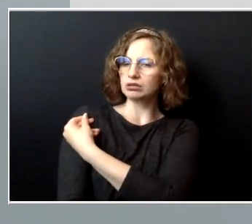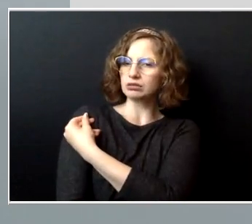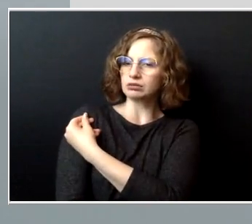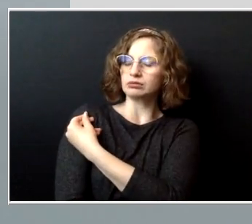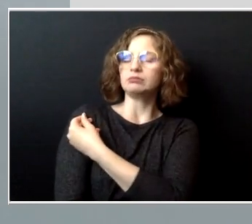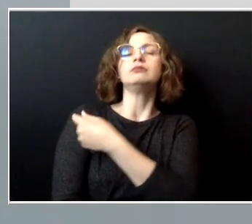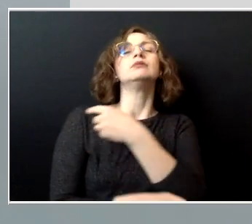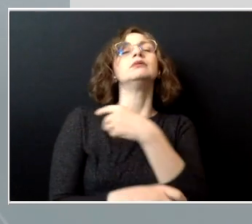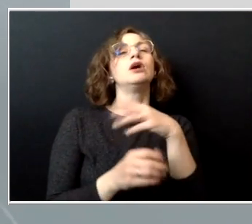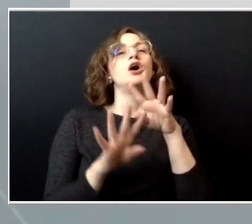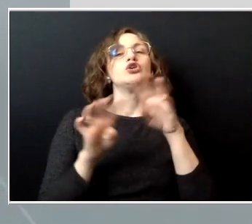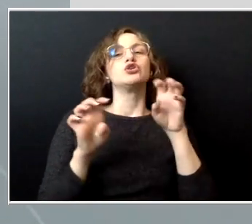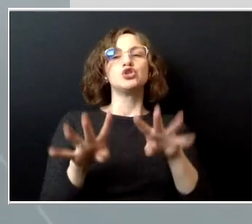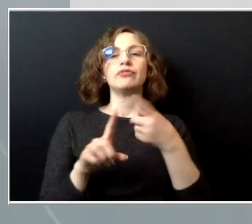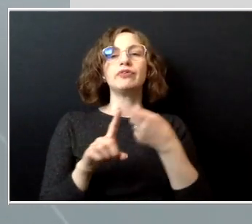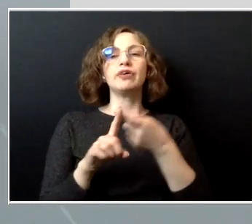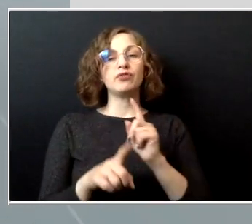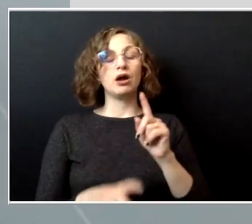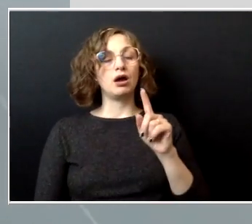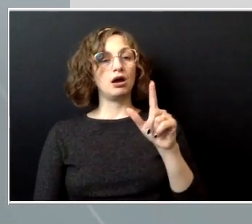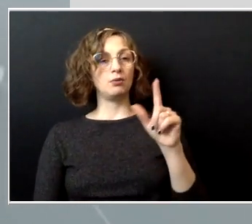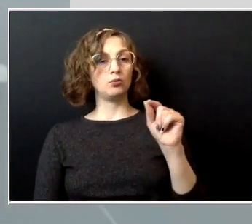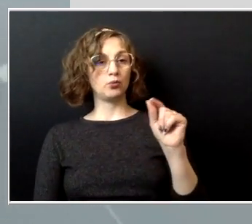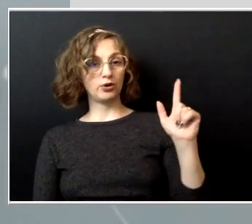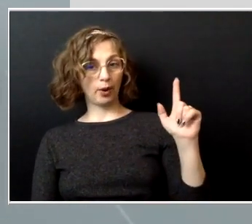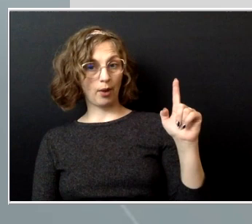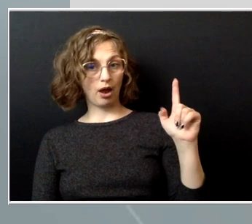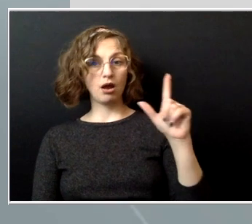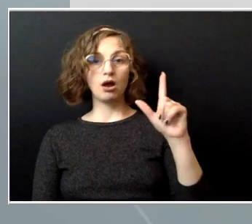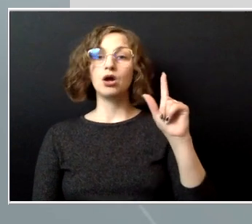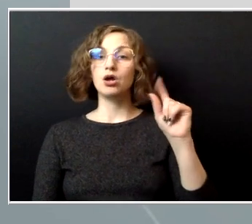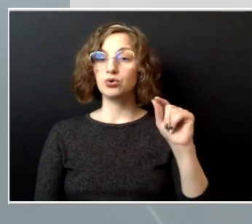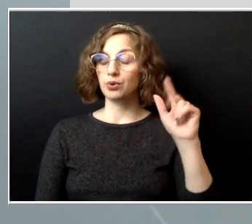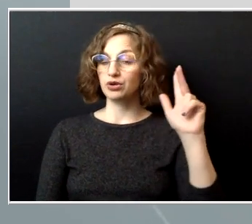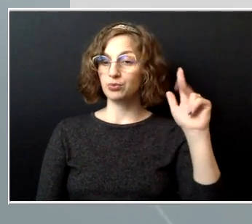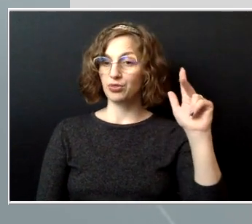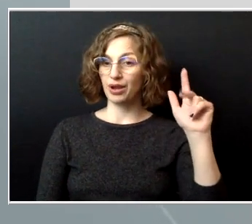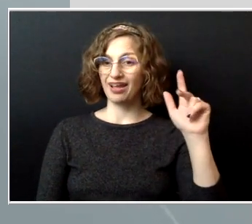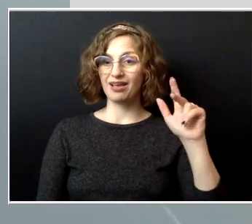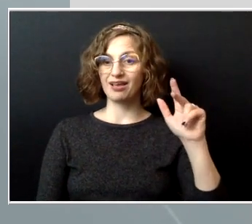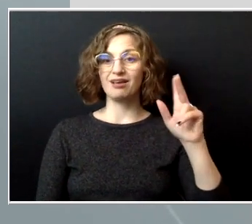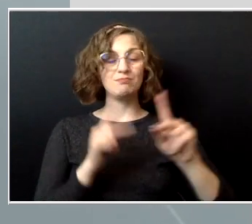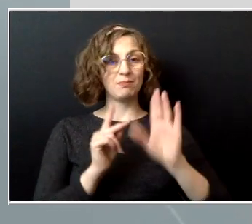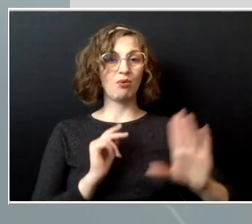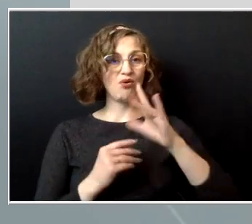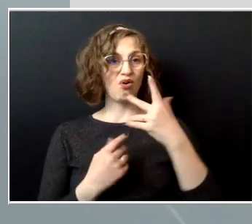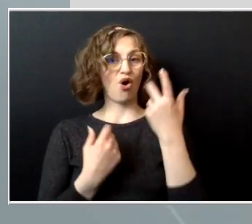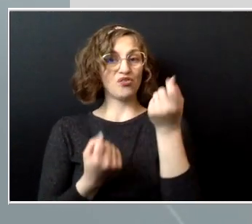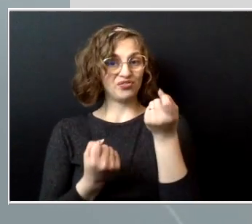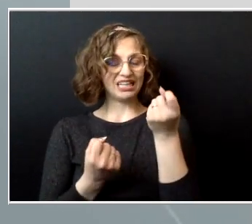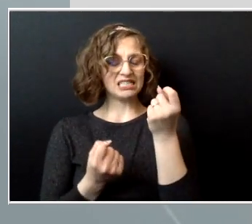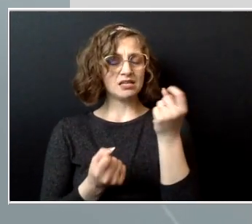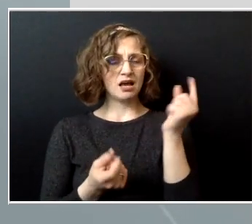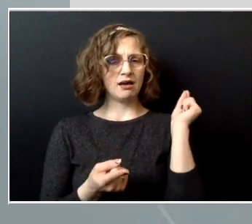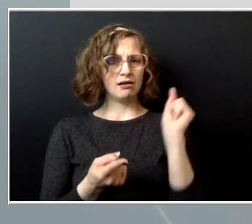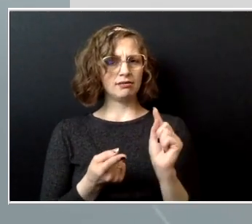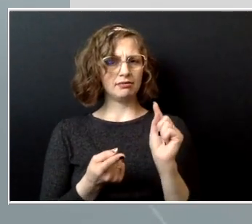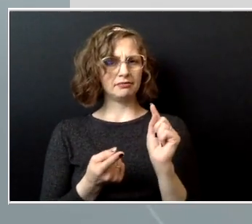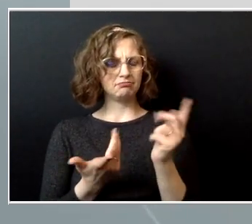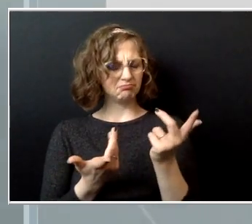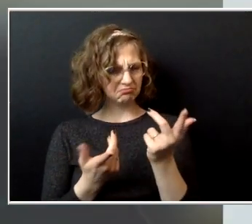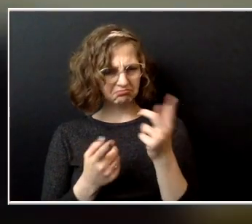and 2023. Sounds like the confidence is dropping. Talk to us about that. Yeah, this is unfortunate. And I